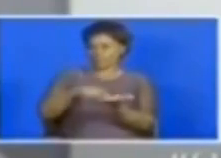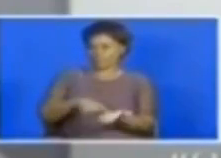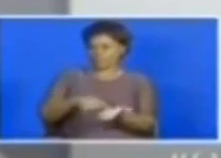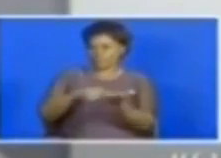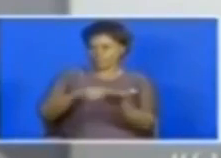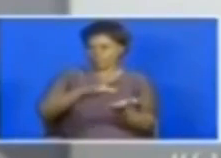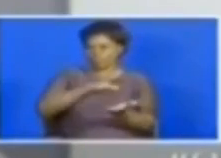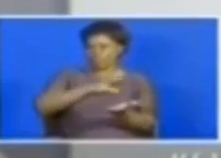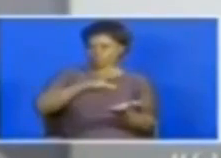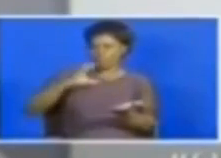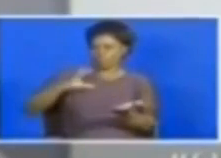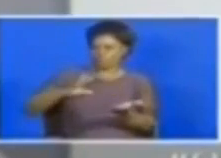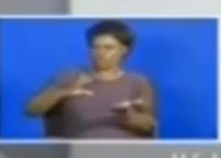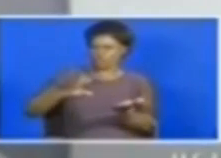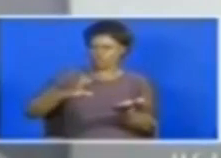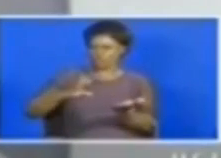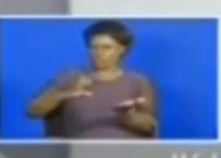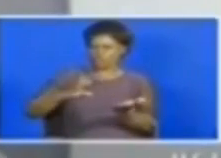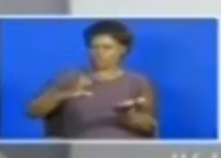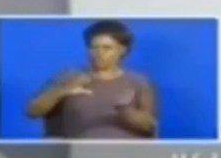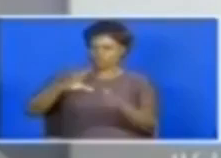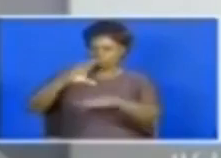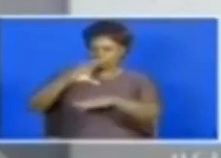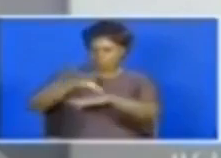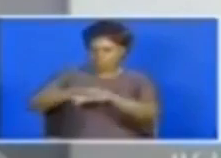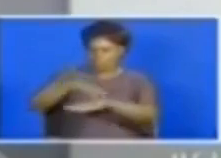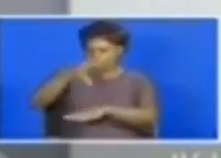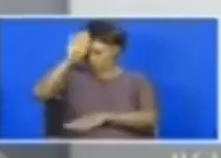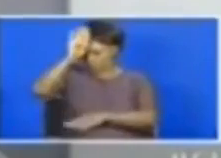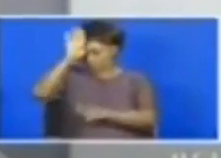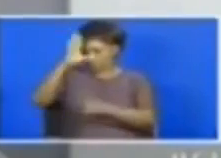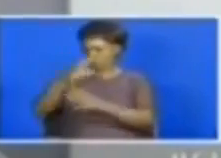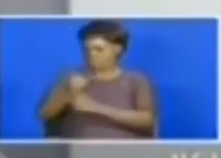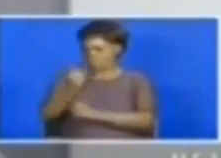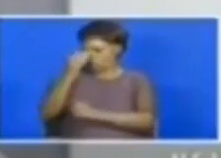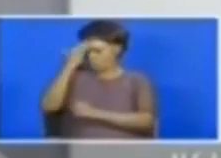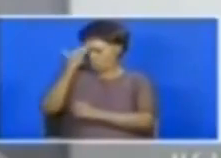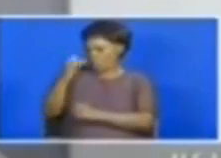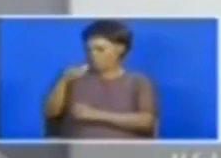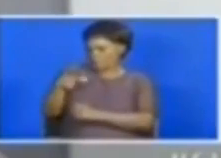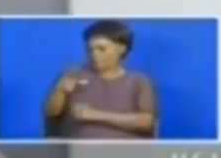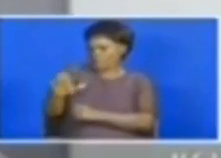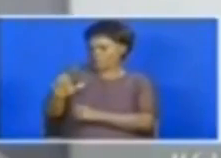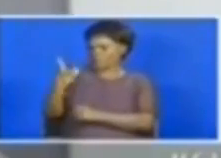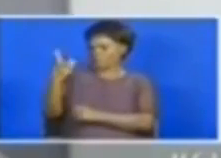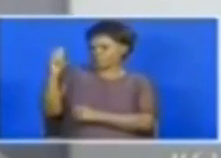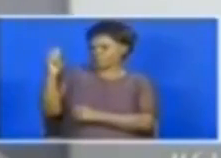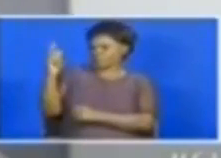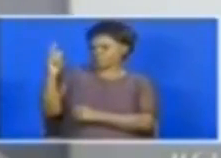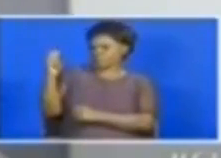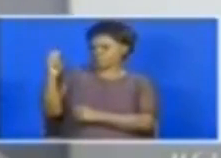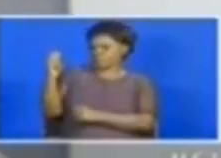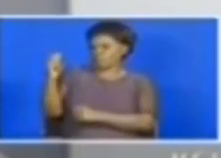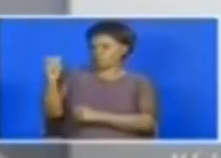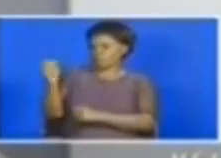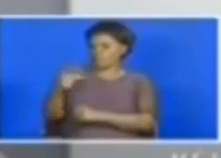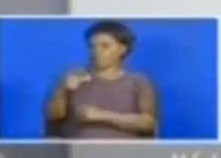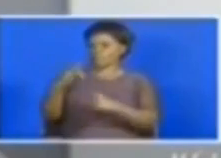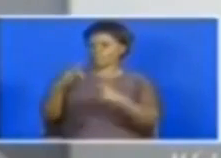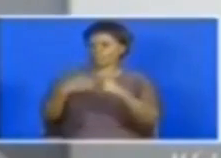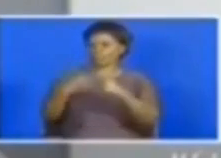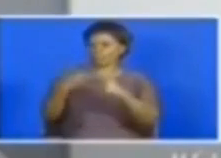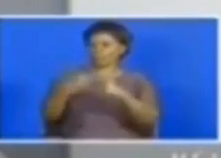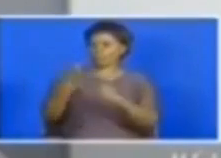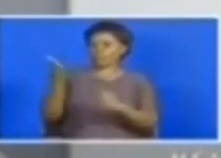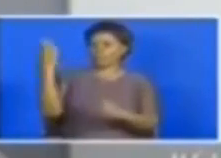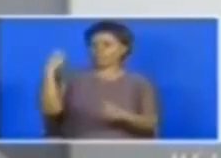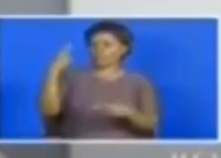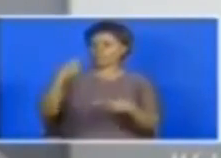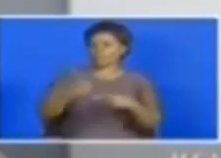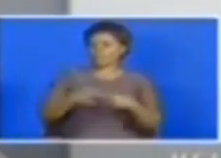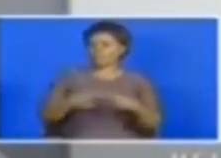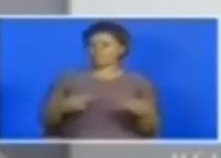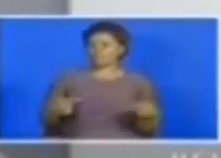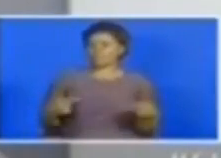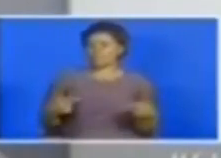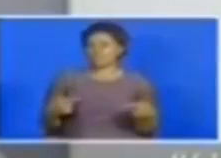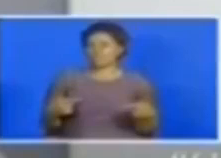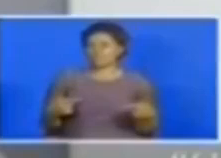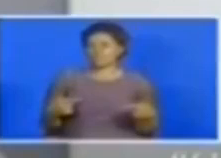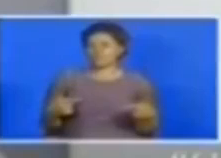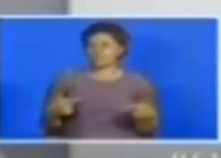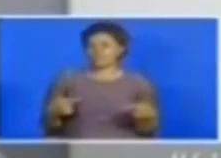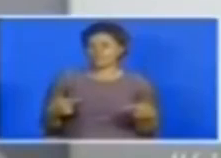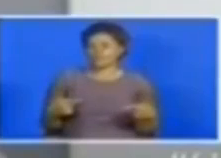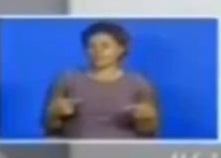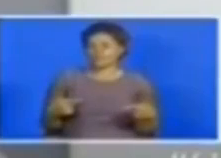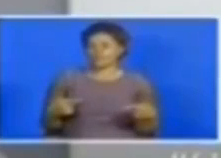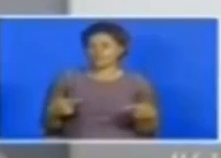by the commission to go with Algarir, particularly because this tender was awarded in October last year. And we know the chronology of events